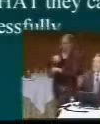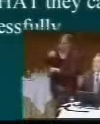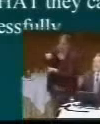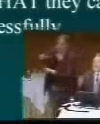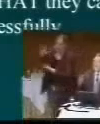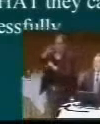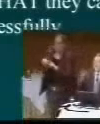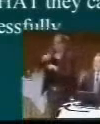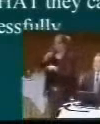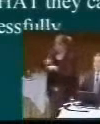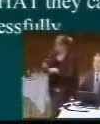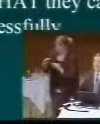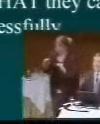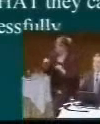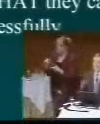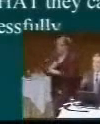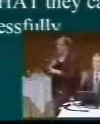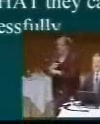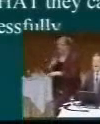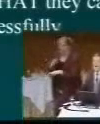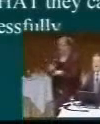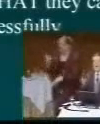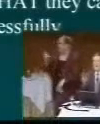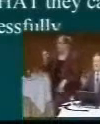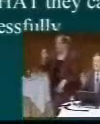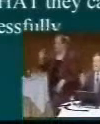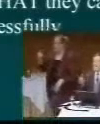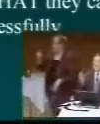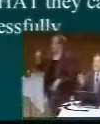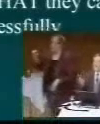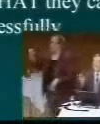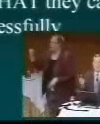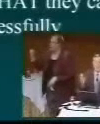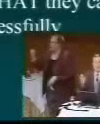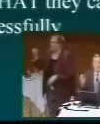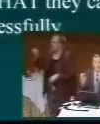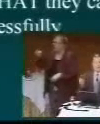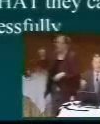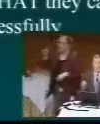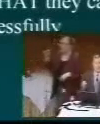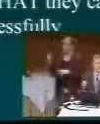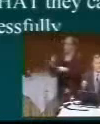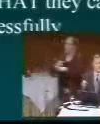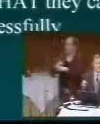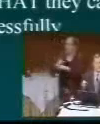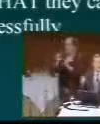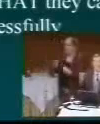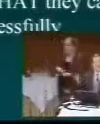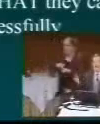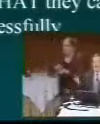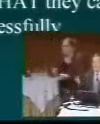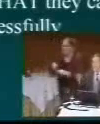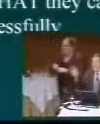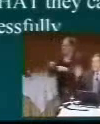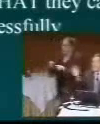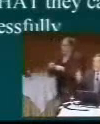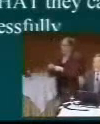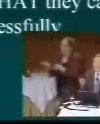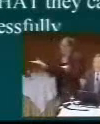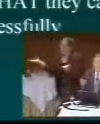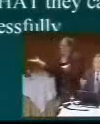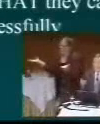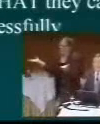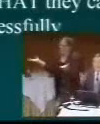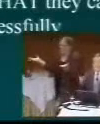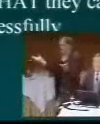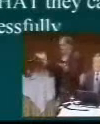the teaching of math was, after Gutenberg, you had to only do the math that could be explained well in words. And as for, I